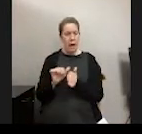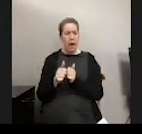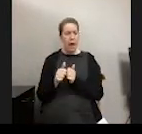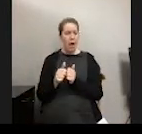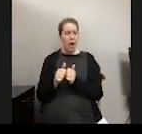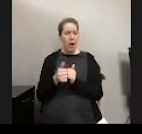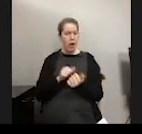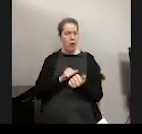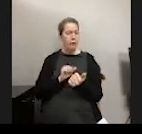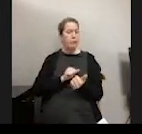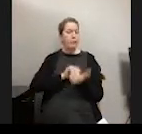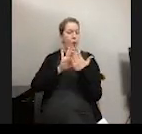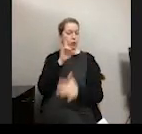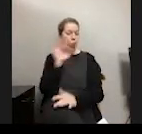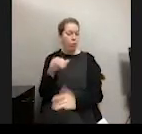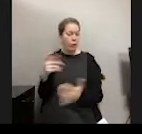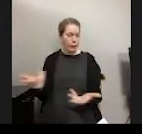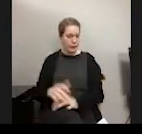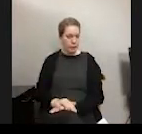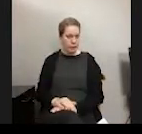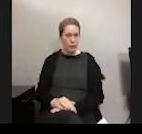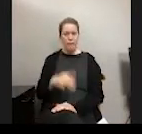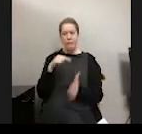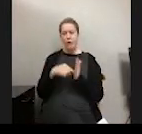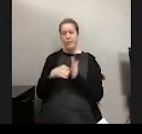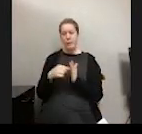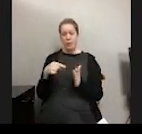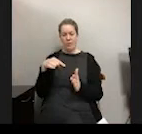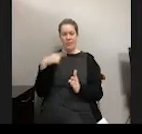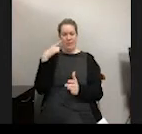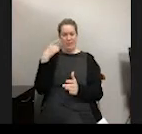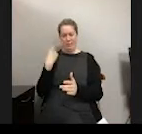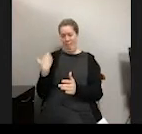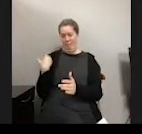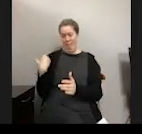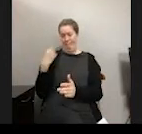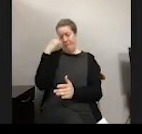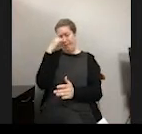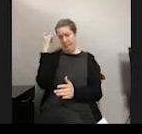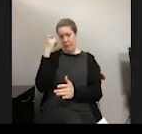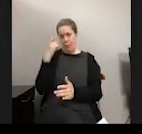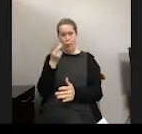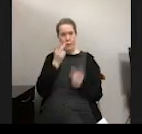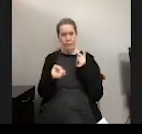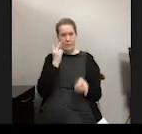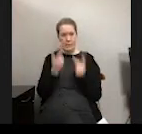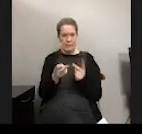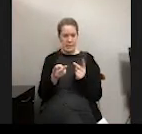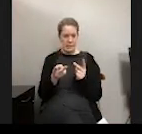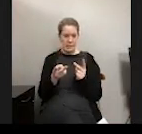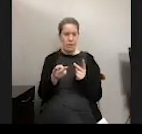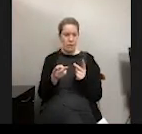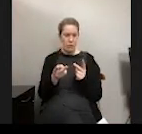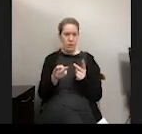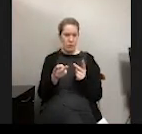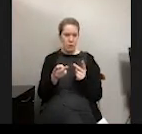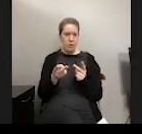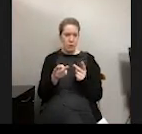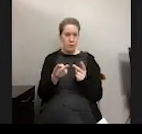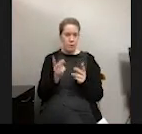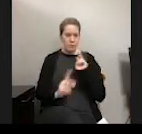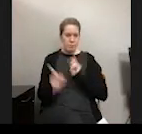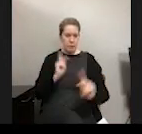summer we have seen artists in Toronto and around the world be arrested for voicing their community's